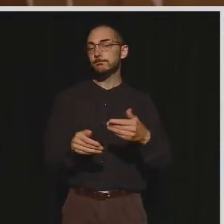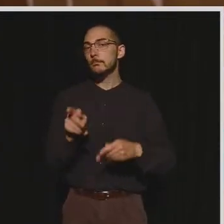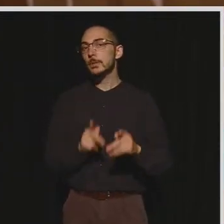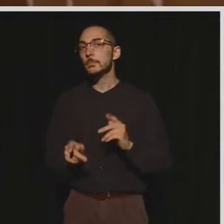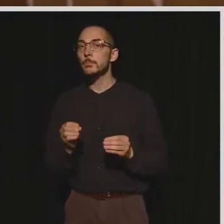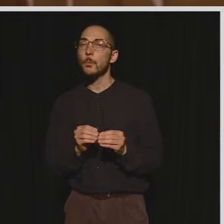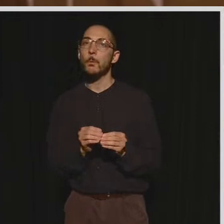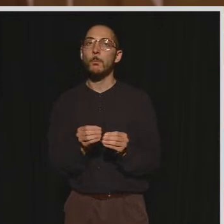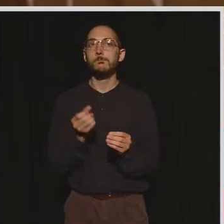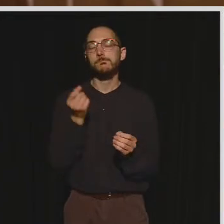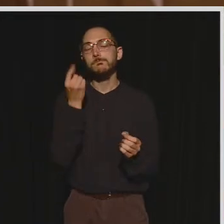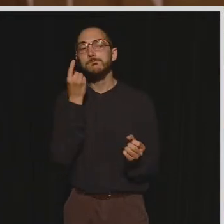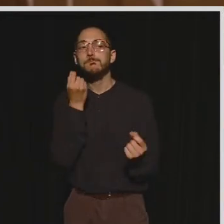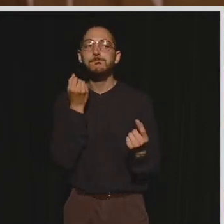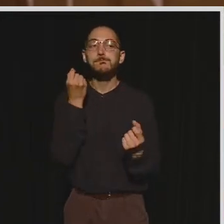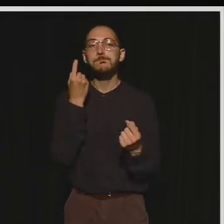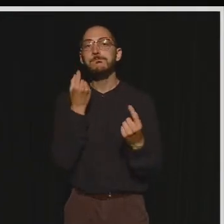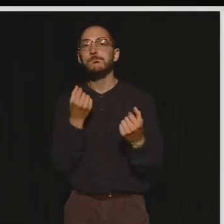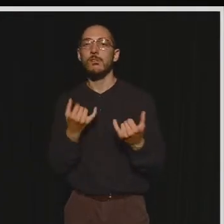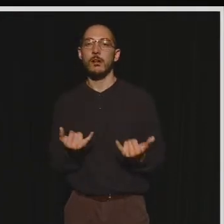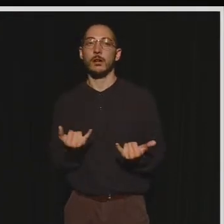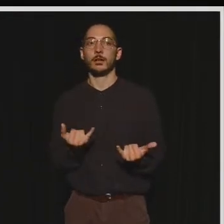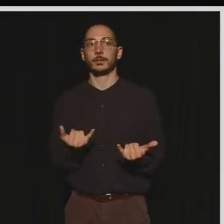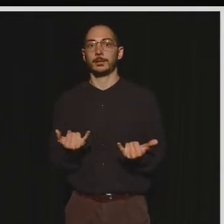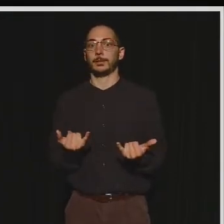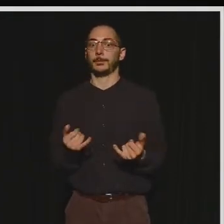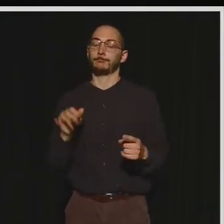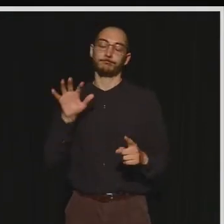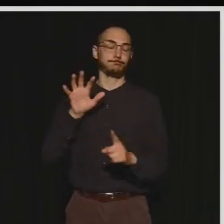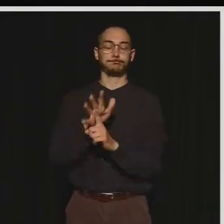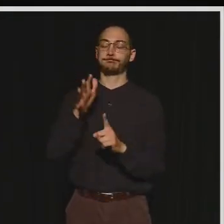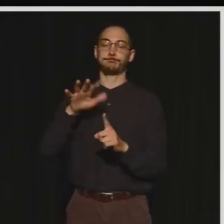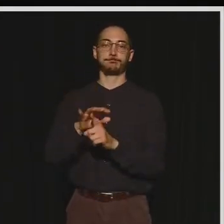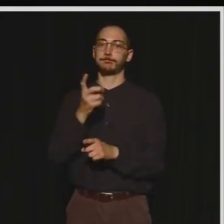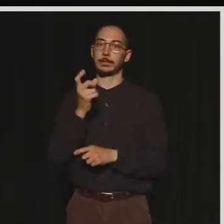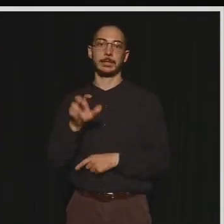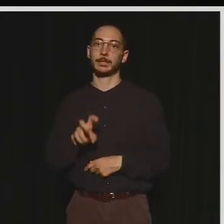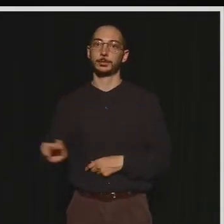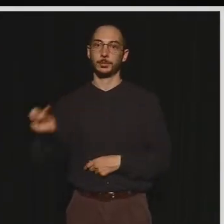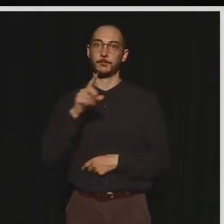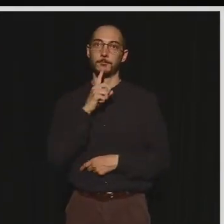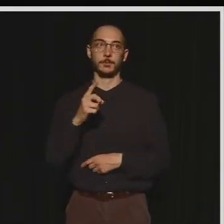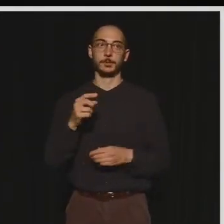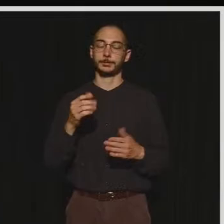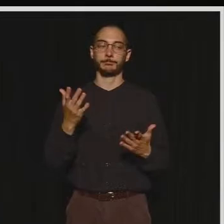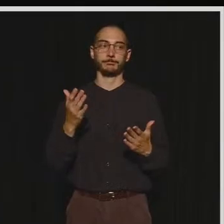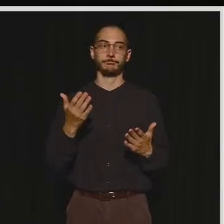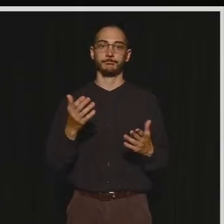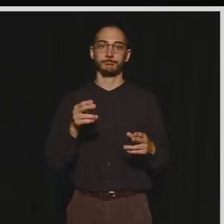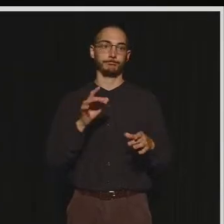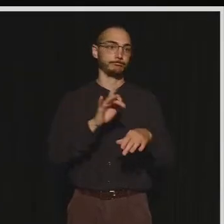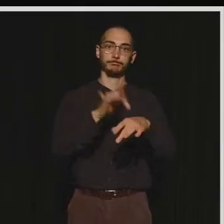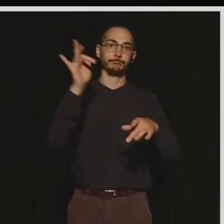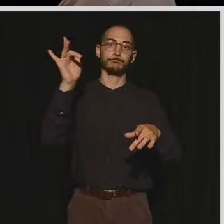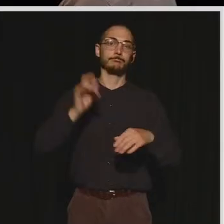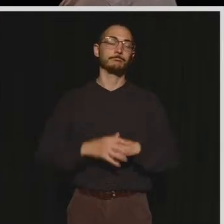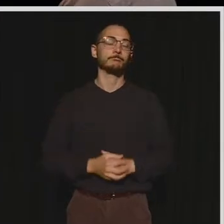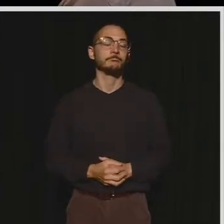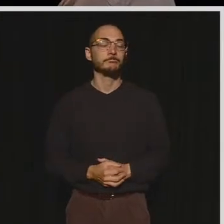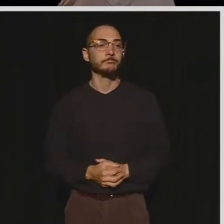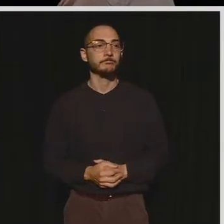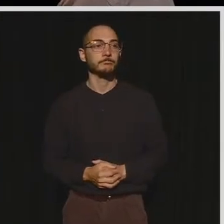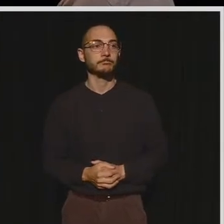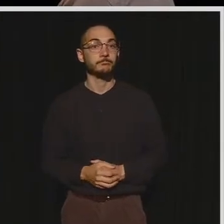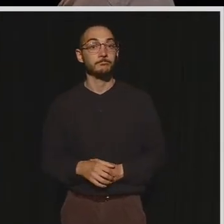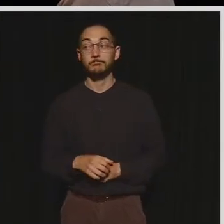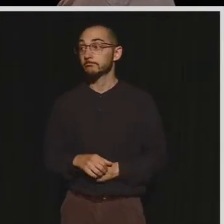the industry, as you said. Yeah. Awesome. Well, thank you. Thank you for that work. It's so important. Thank you. Does anyone else want to share their coming